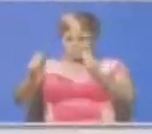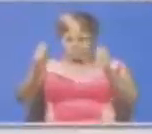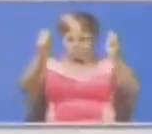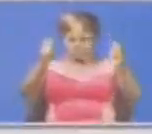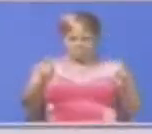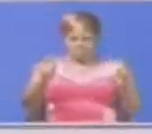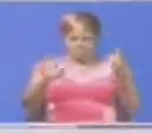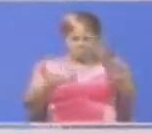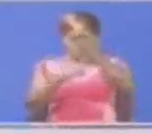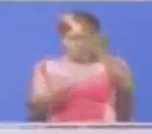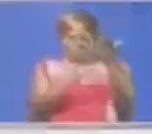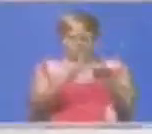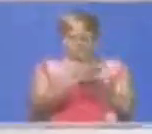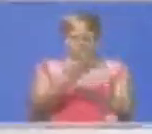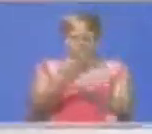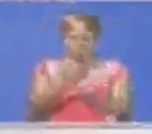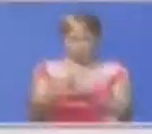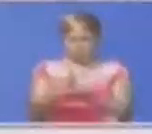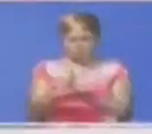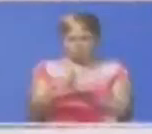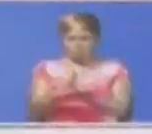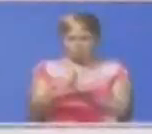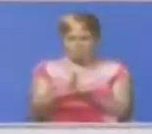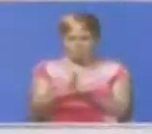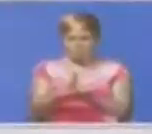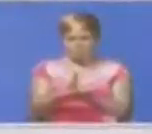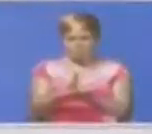the bridge between Kayobangi and Osops,